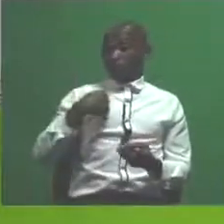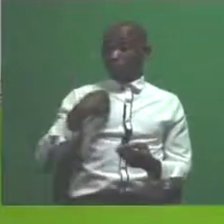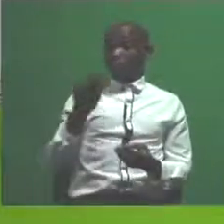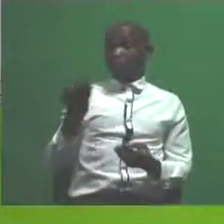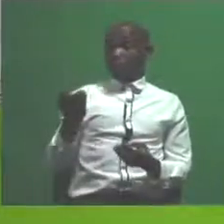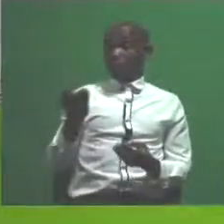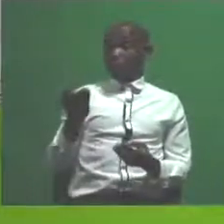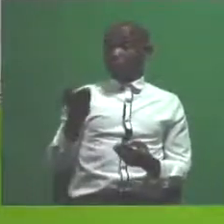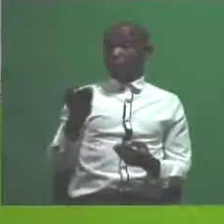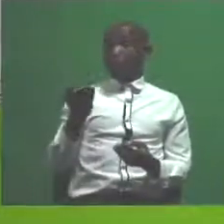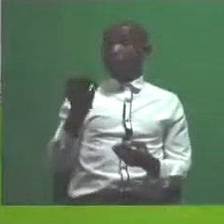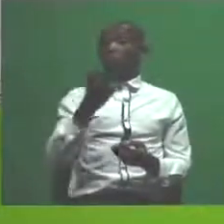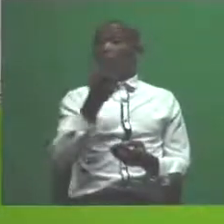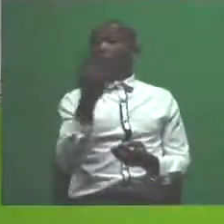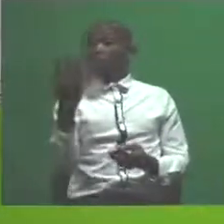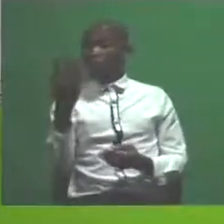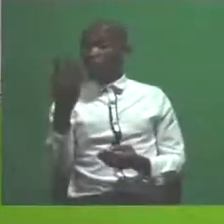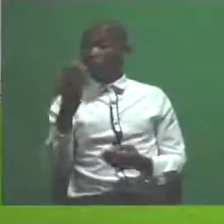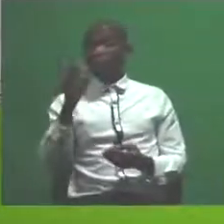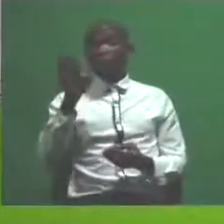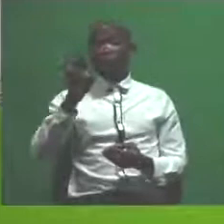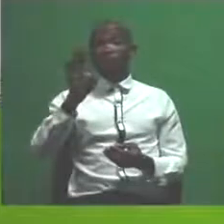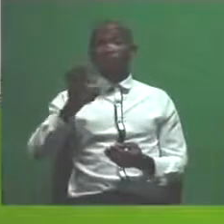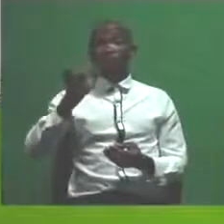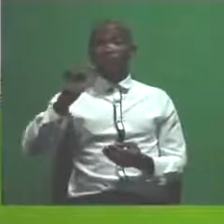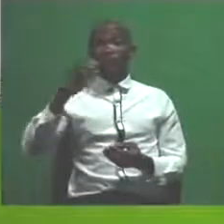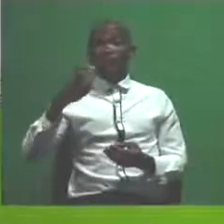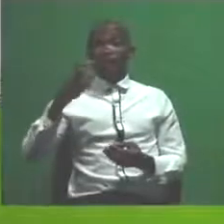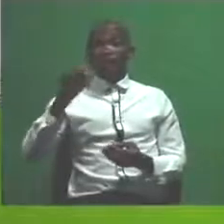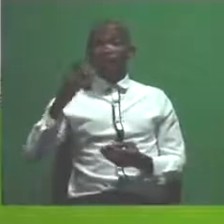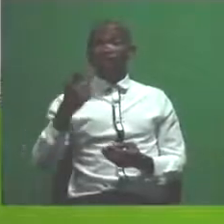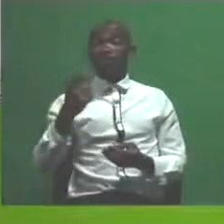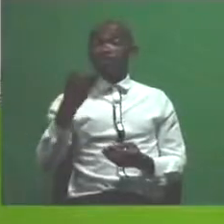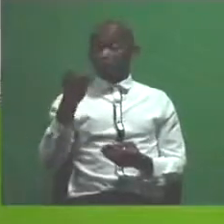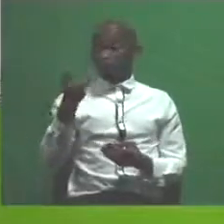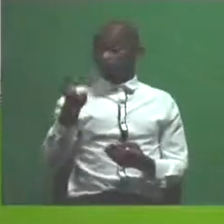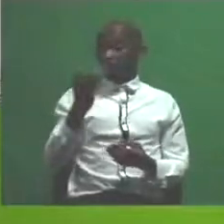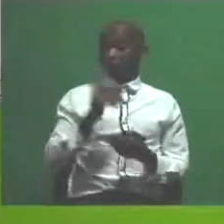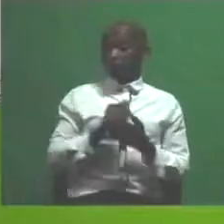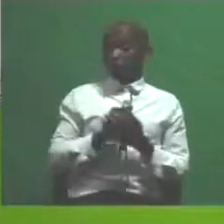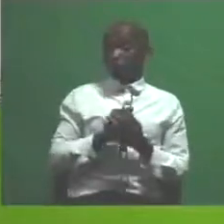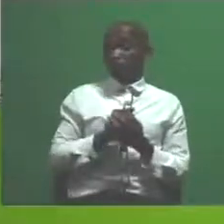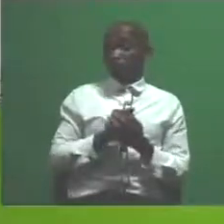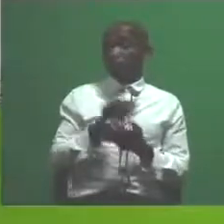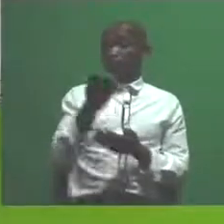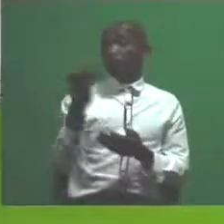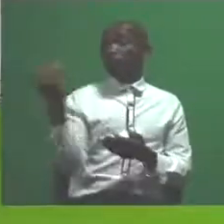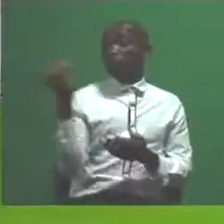can tell me what type of reaction is this? What type of reaction is this?